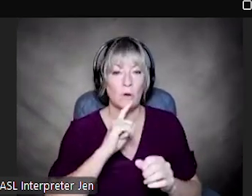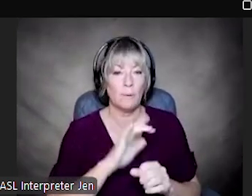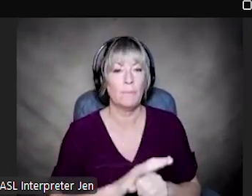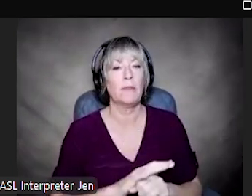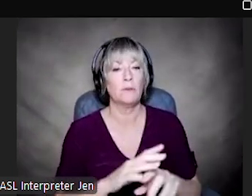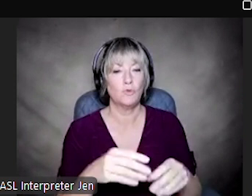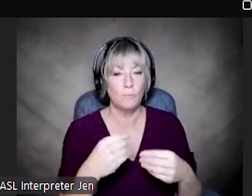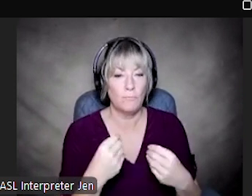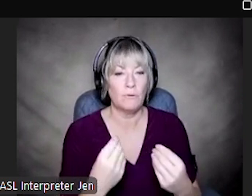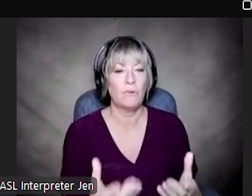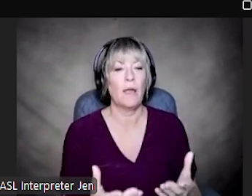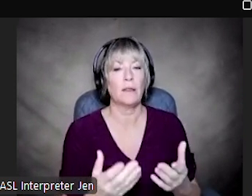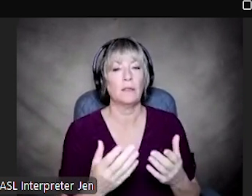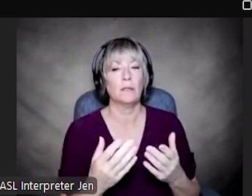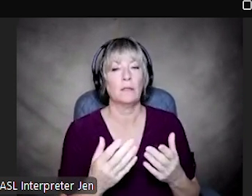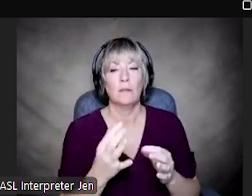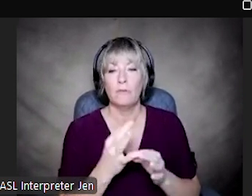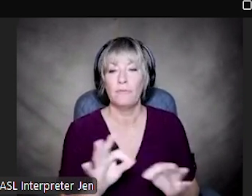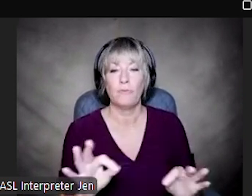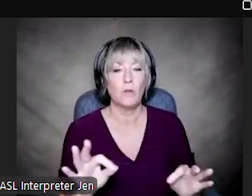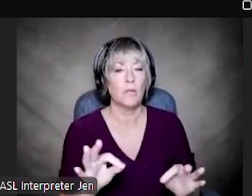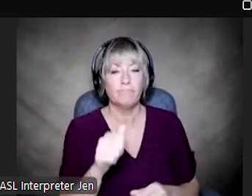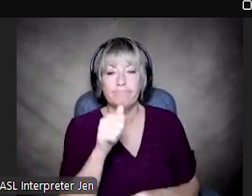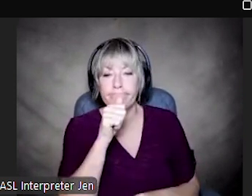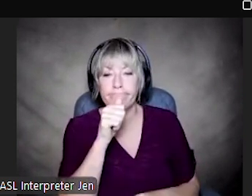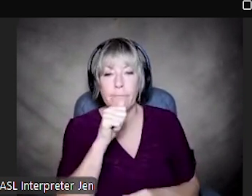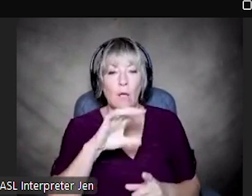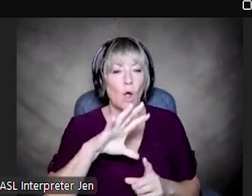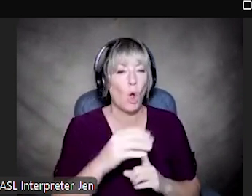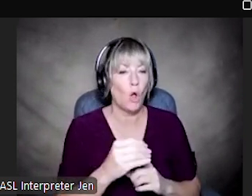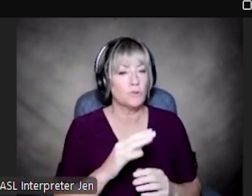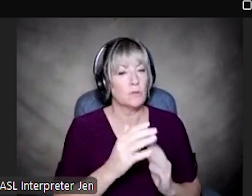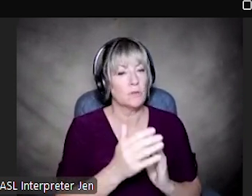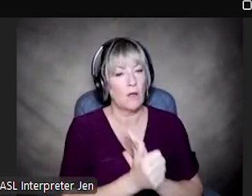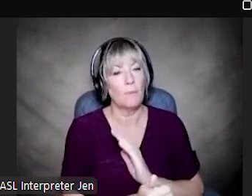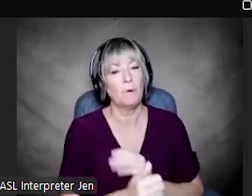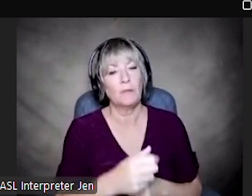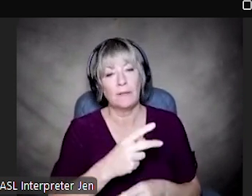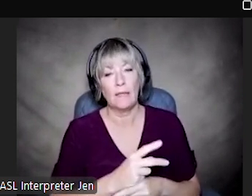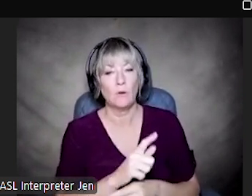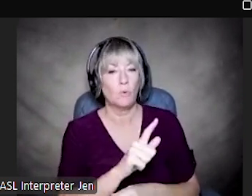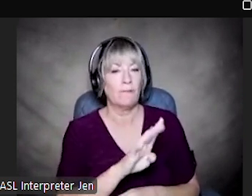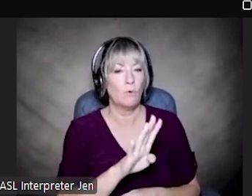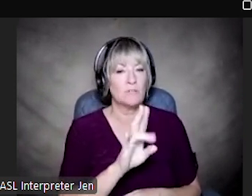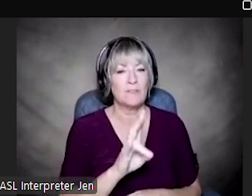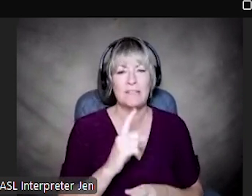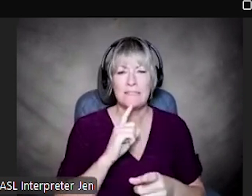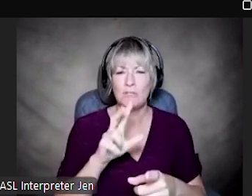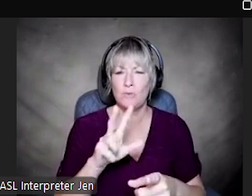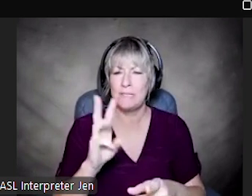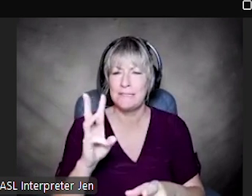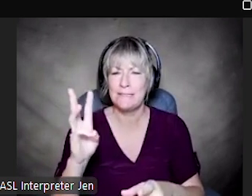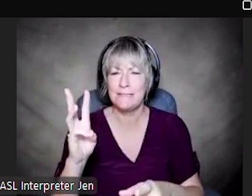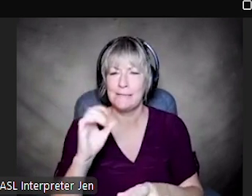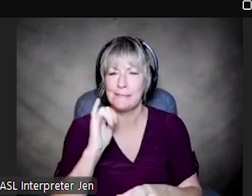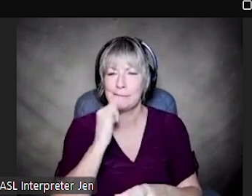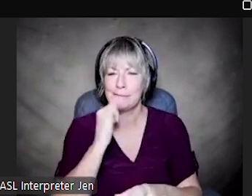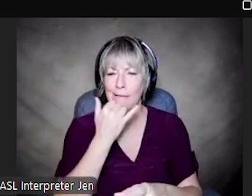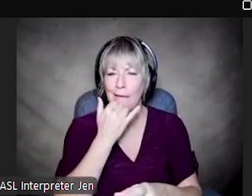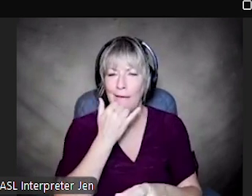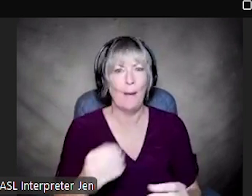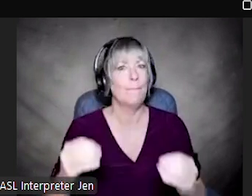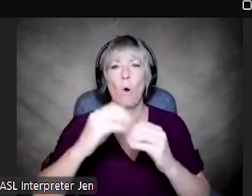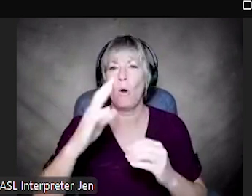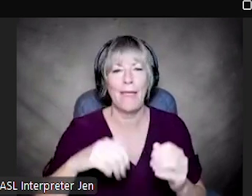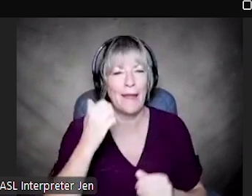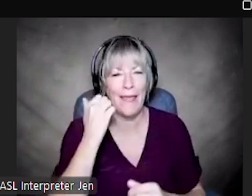to providing free, confidential, culturally competent care 24/7. Oop, this says 366 accidentally, even more than